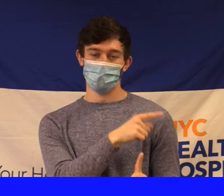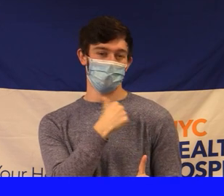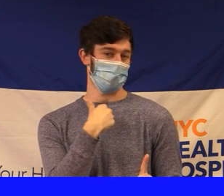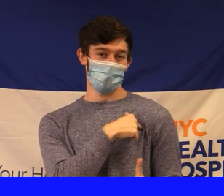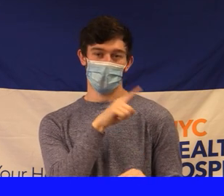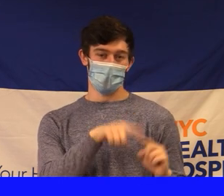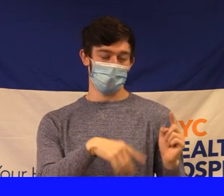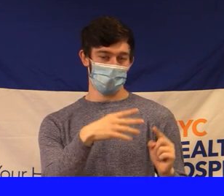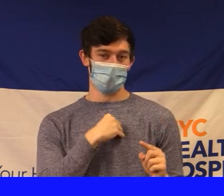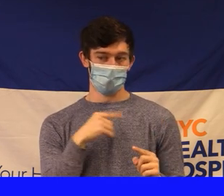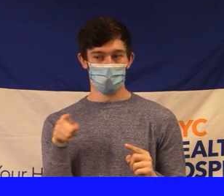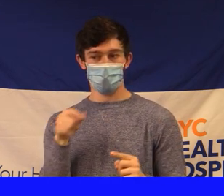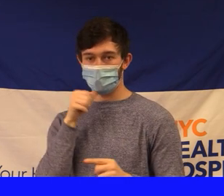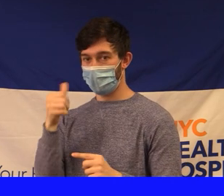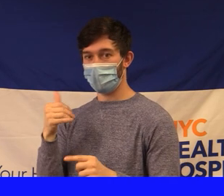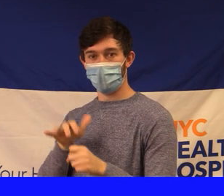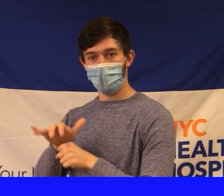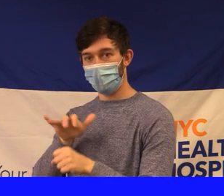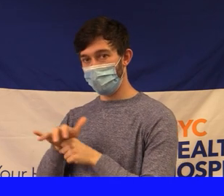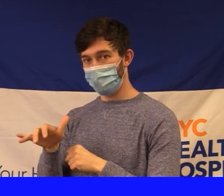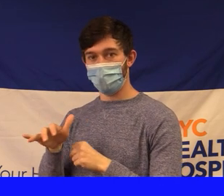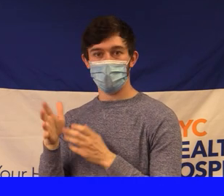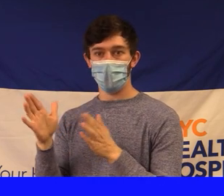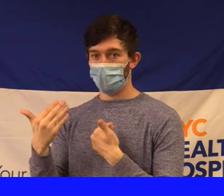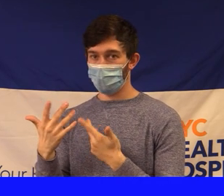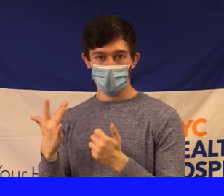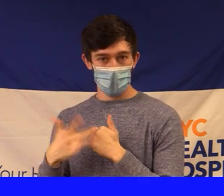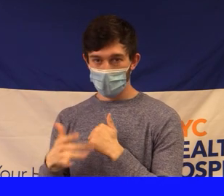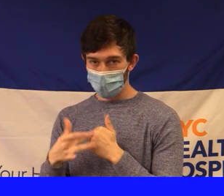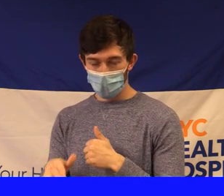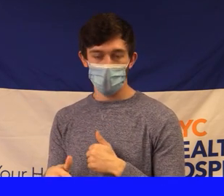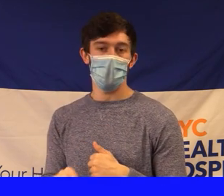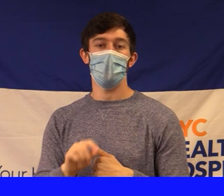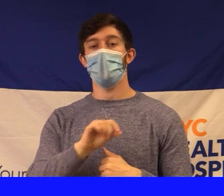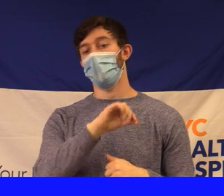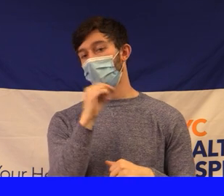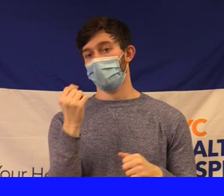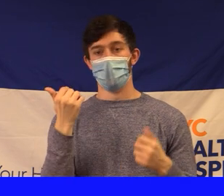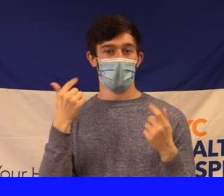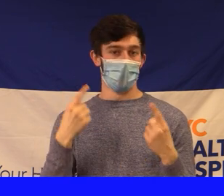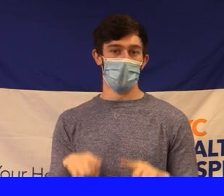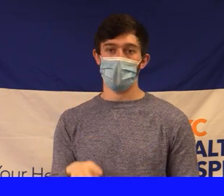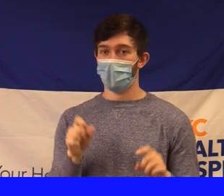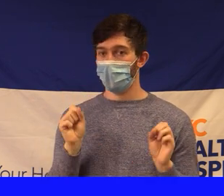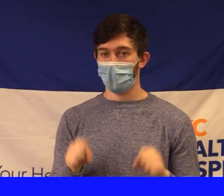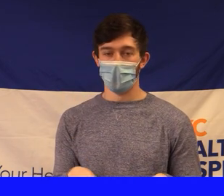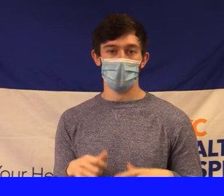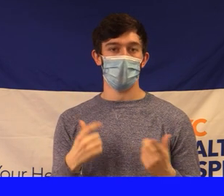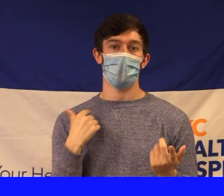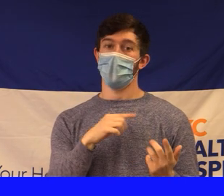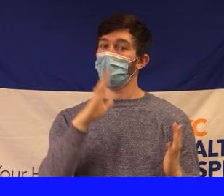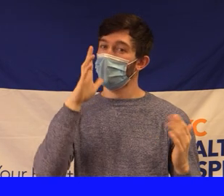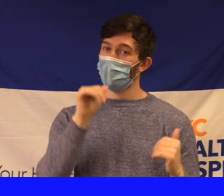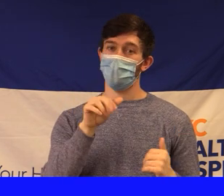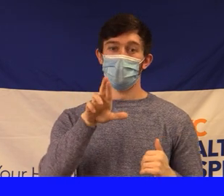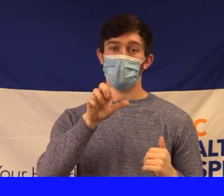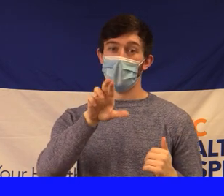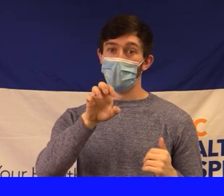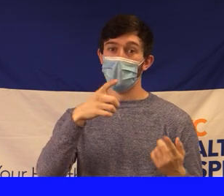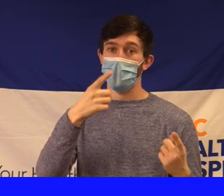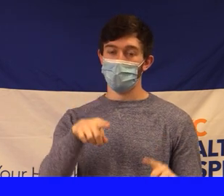room. That's the minority. There are other cases, we hope that they're very rare,